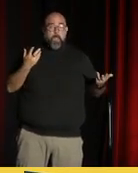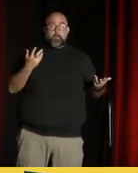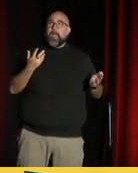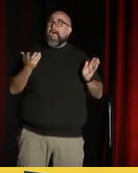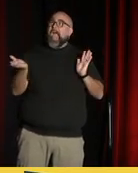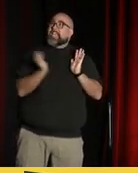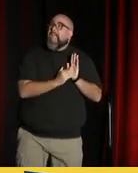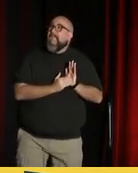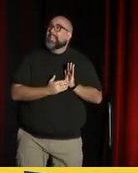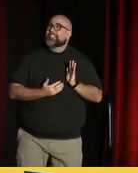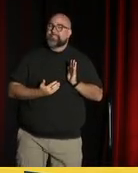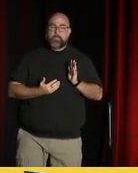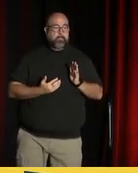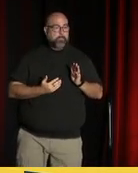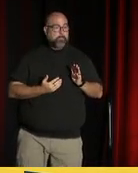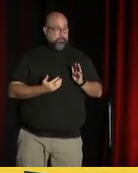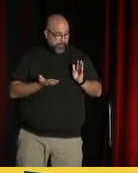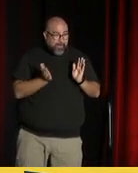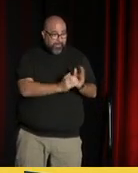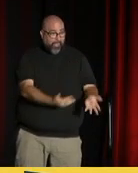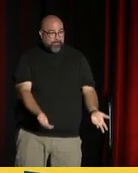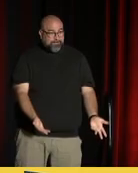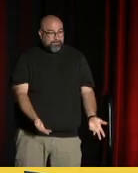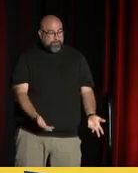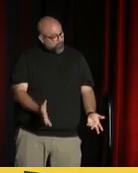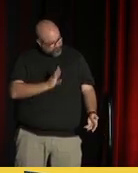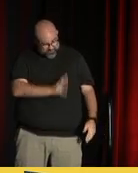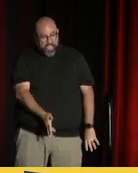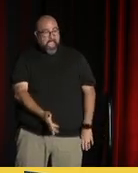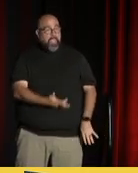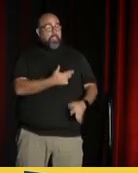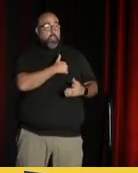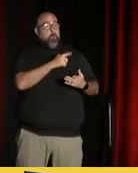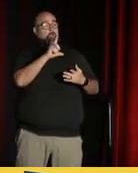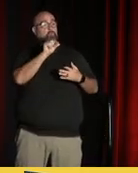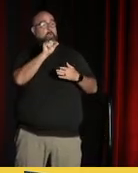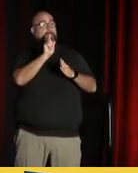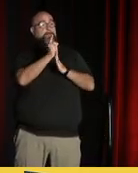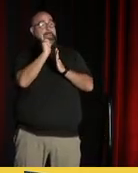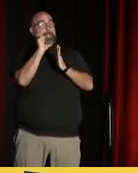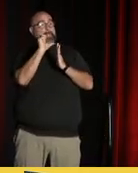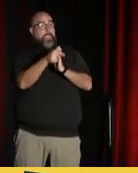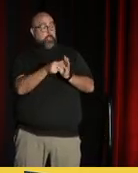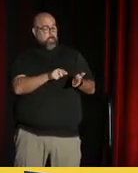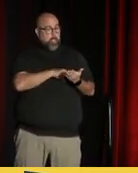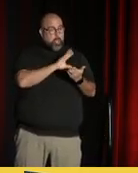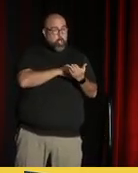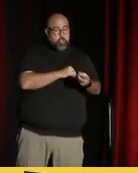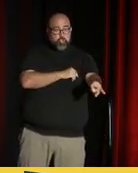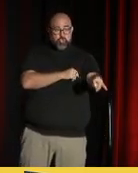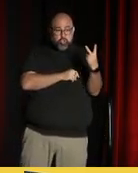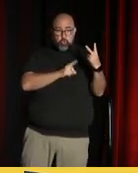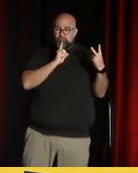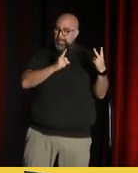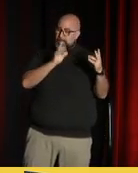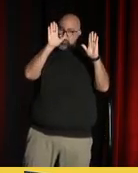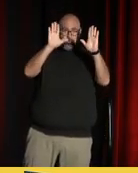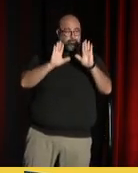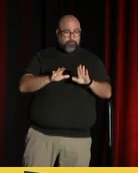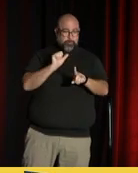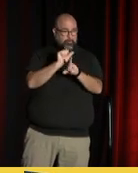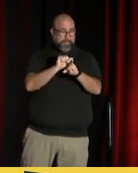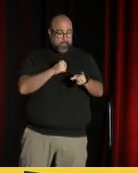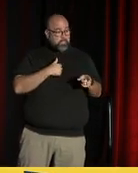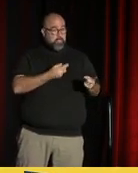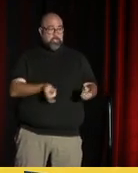again. And he did it again. So after about 20 minutes, Thomas learned 2 really great magic tricks.